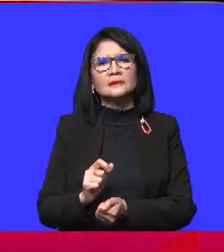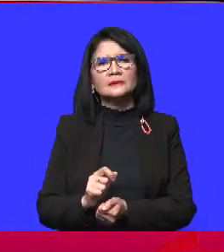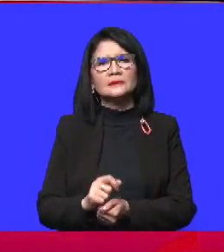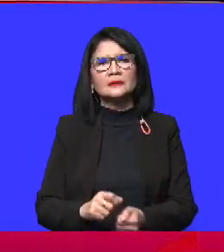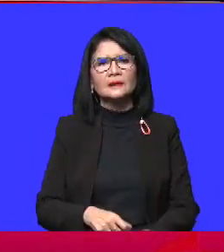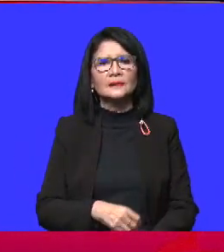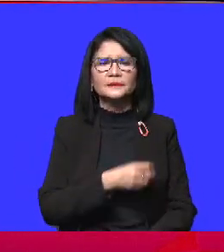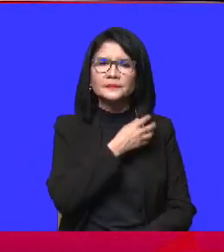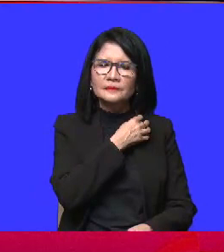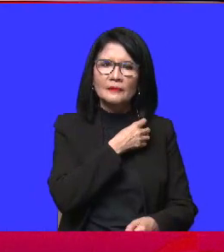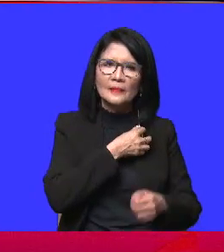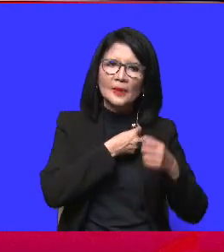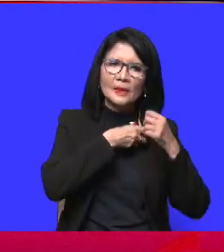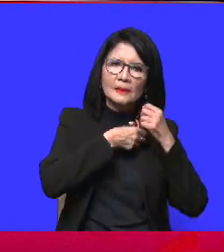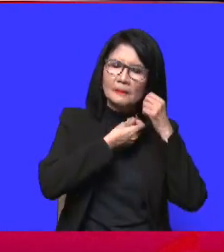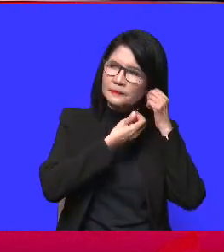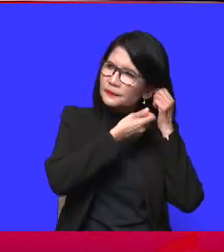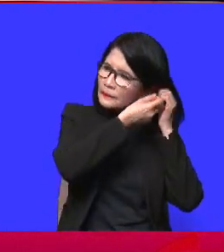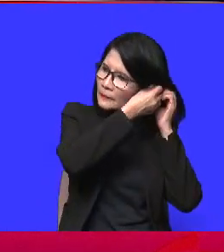Is there a technical problem?